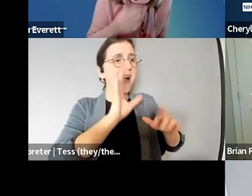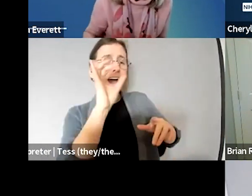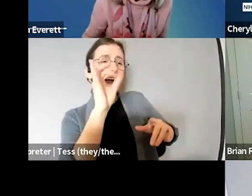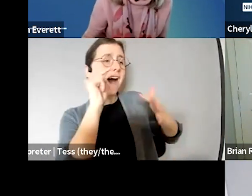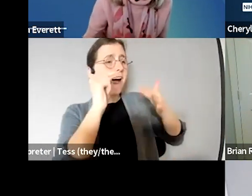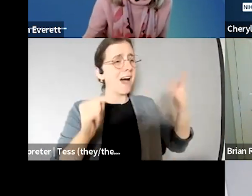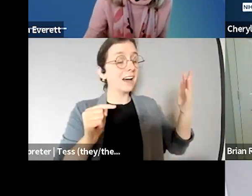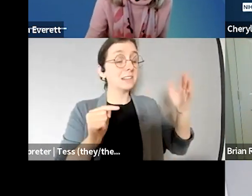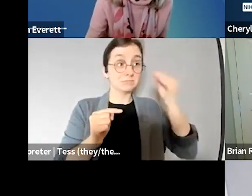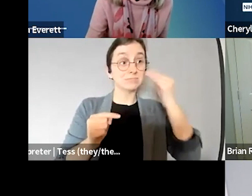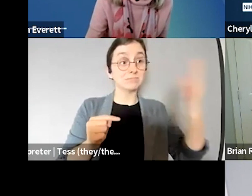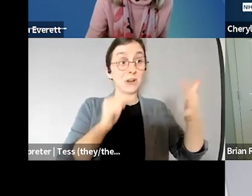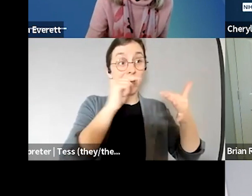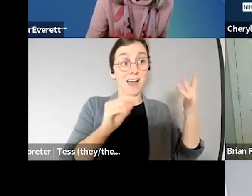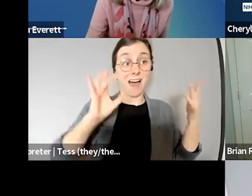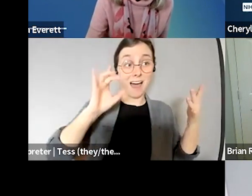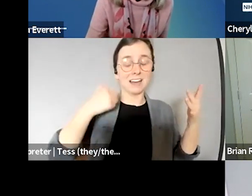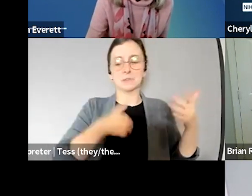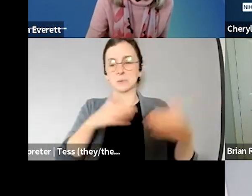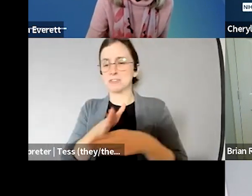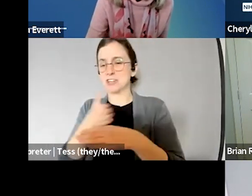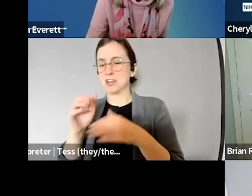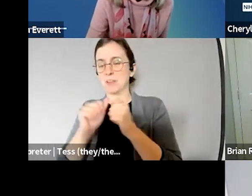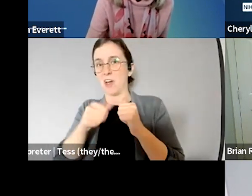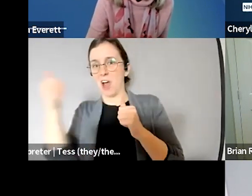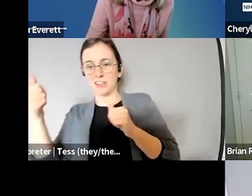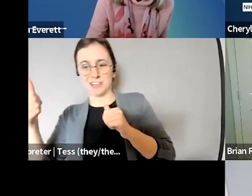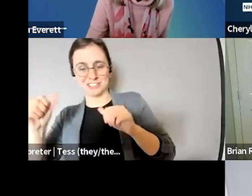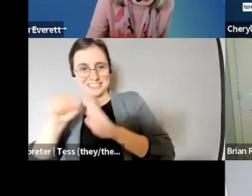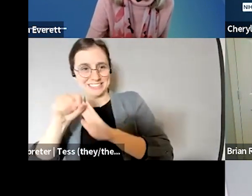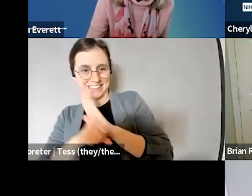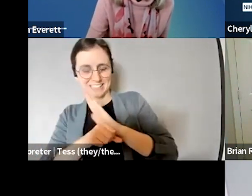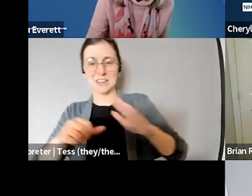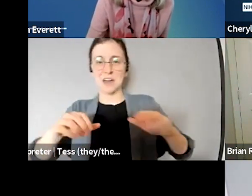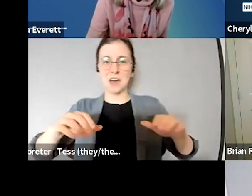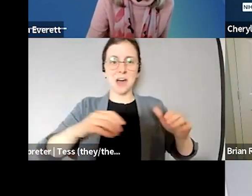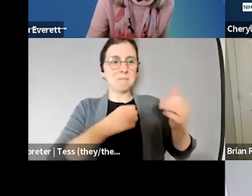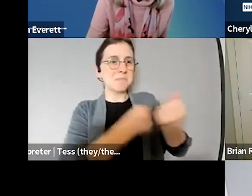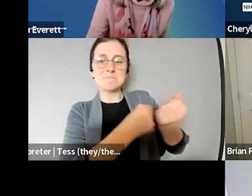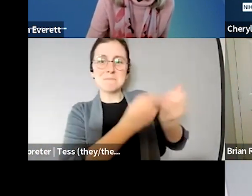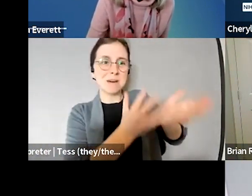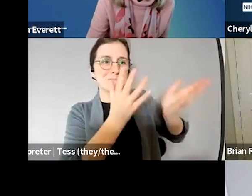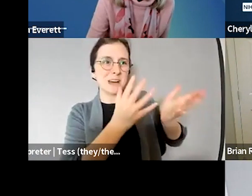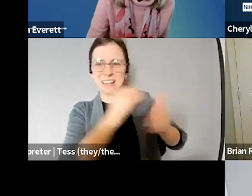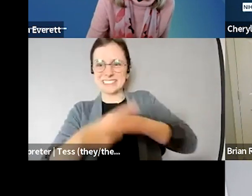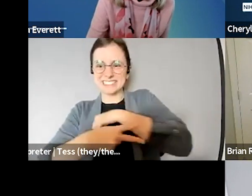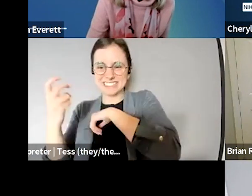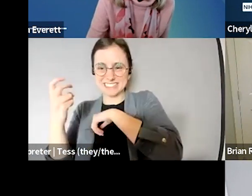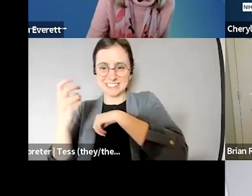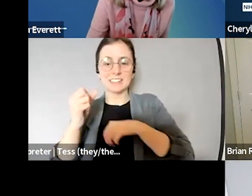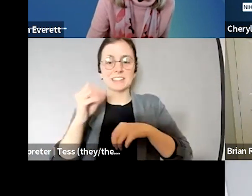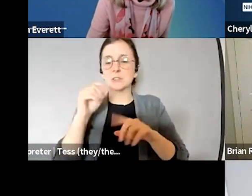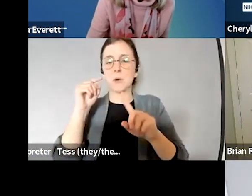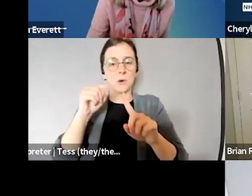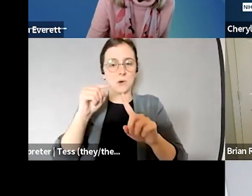sharing that with other states. Because as you said, there are many places that really want to know what's going on. And I guess the positive piece, as Anita